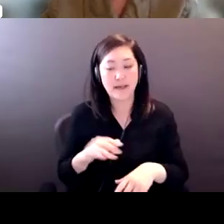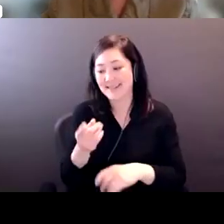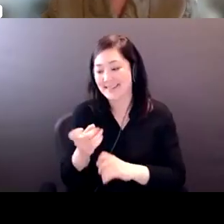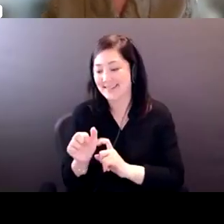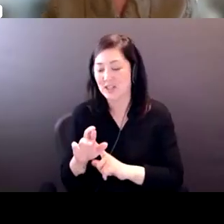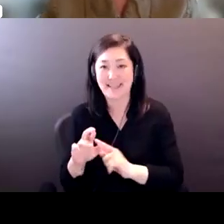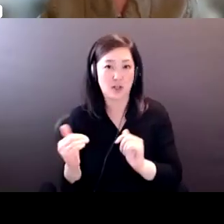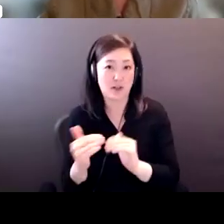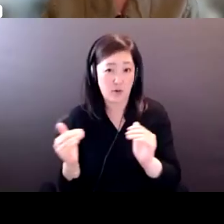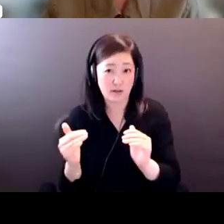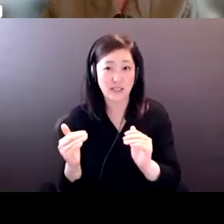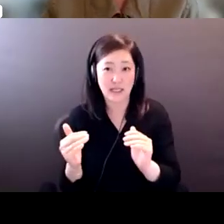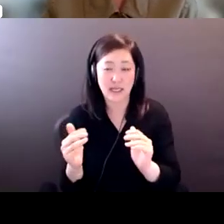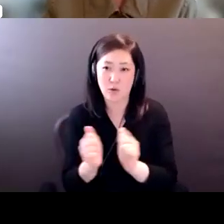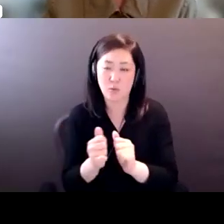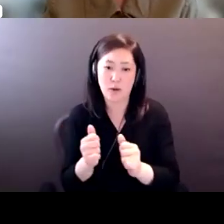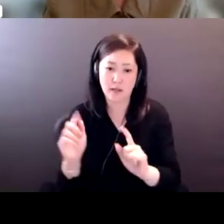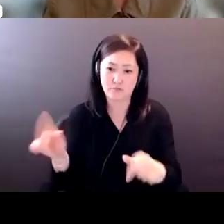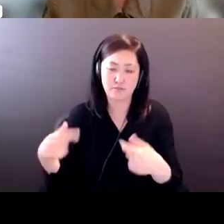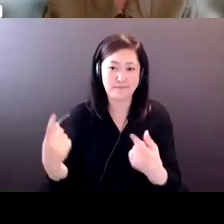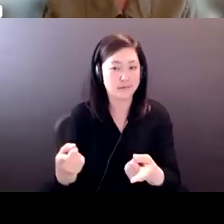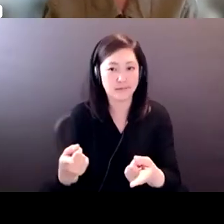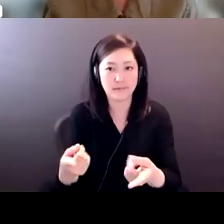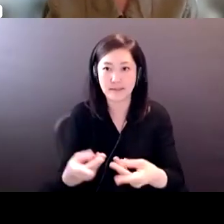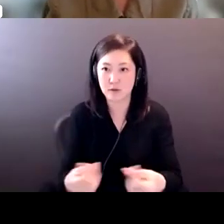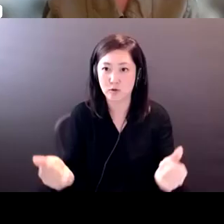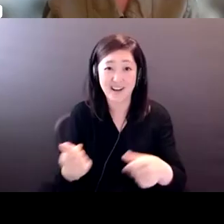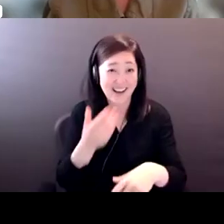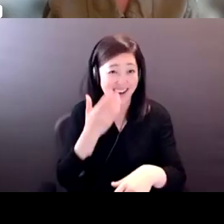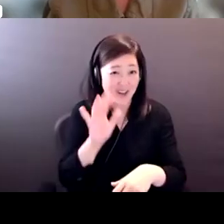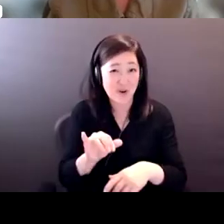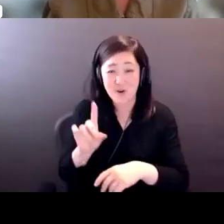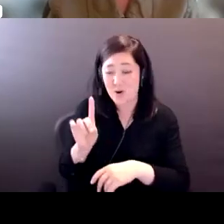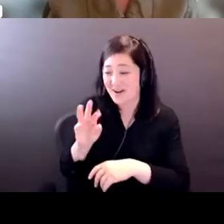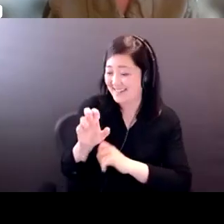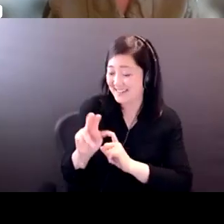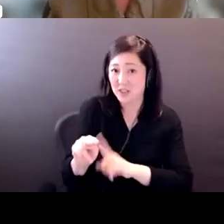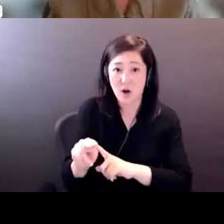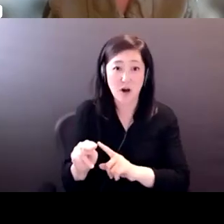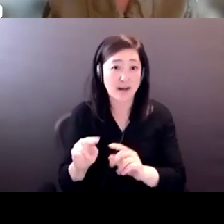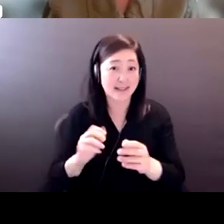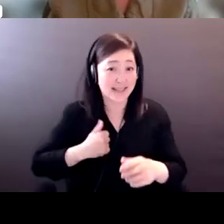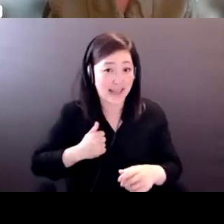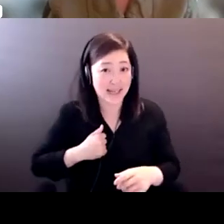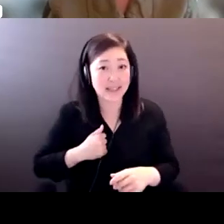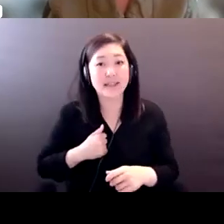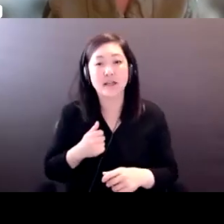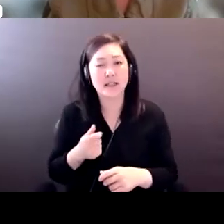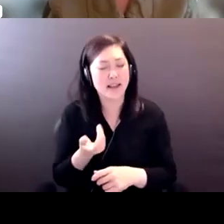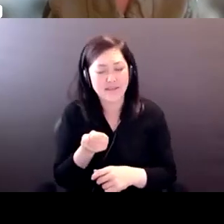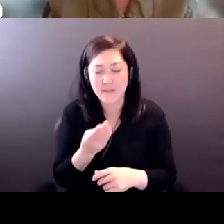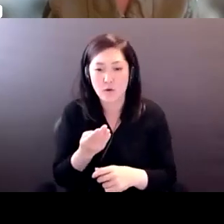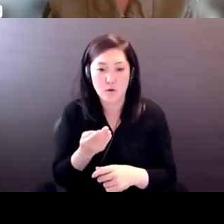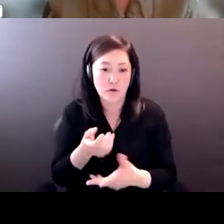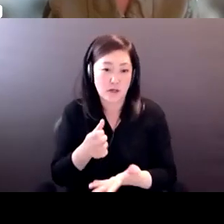on this call will know, other than Dawn Kennedy, there's very few frontline services or organizations focused on women with disabilities and